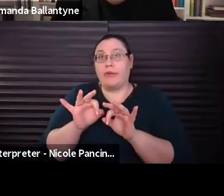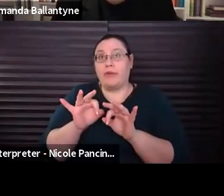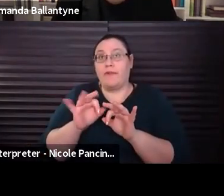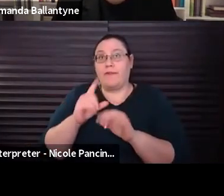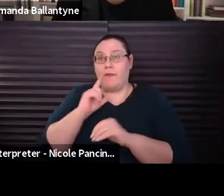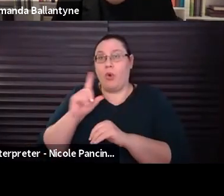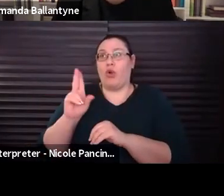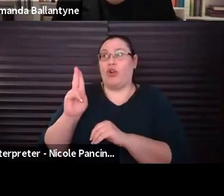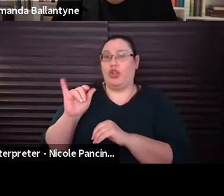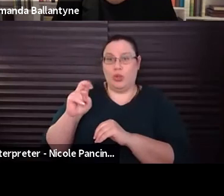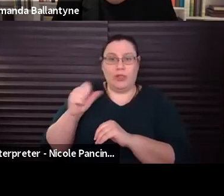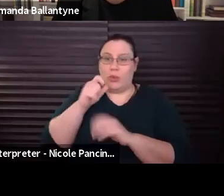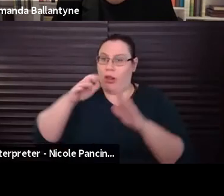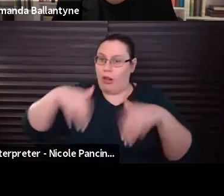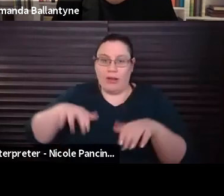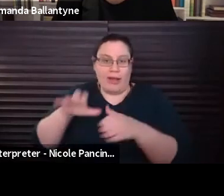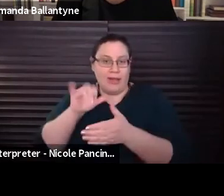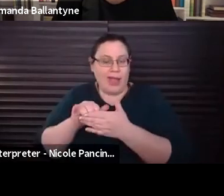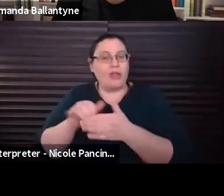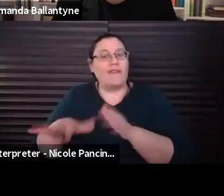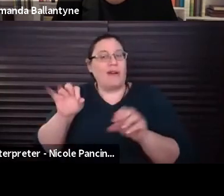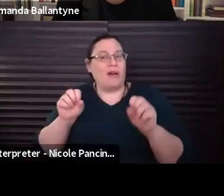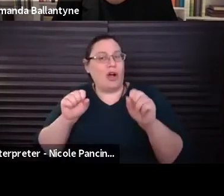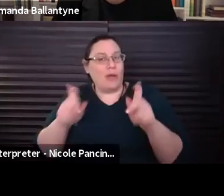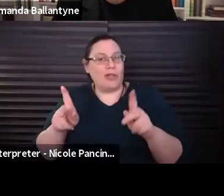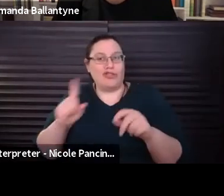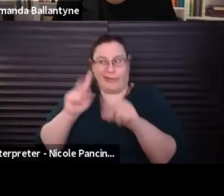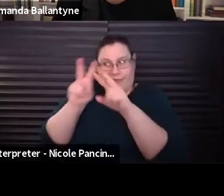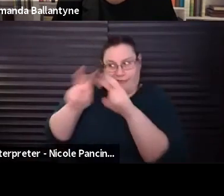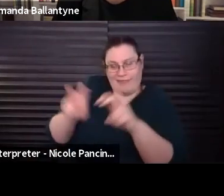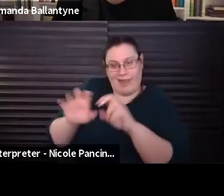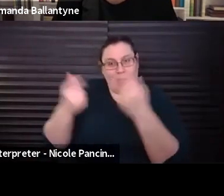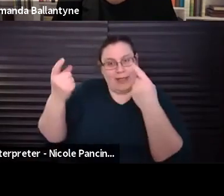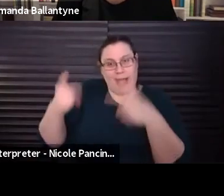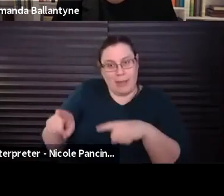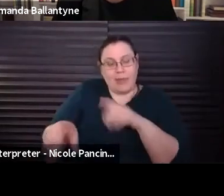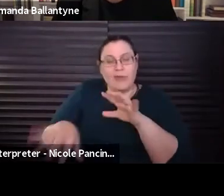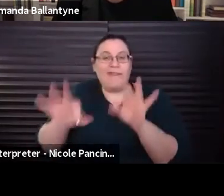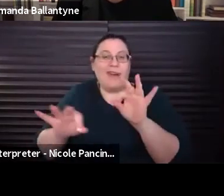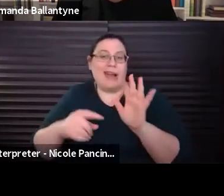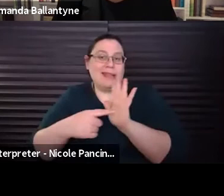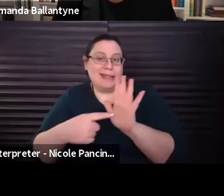unions that haven't yet done this to find an opportunity to look at how it's been done, to find examples and